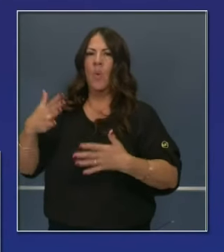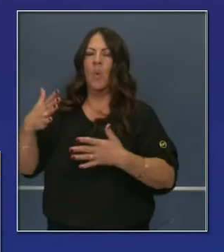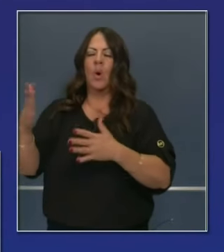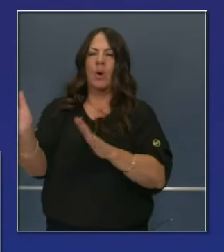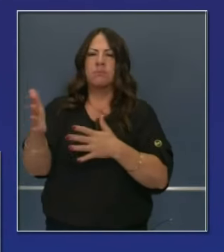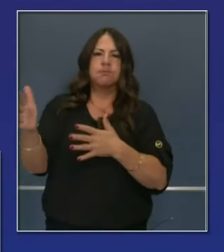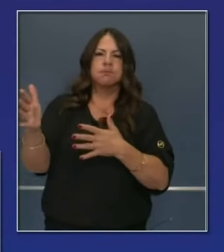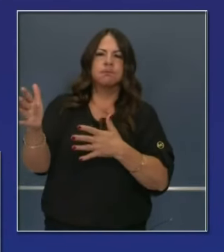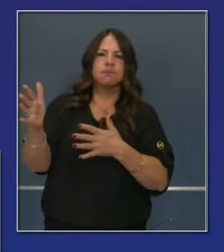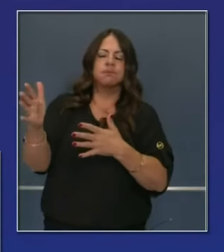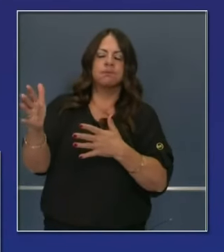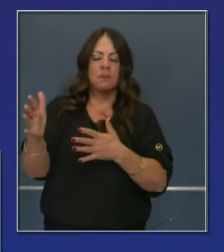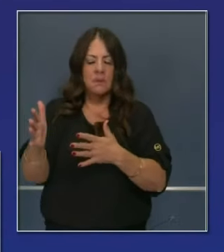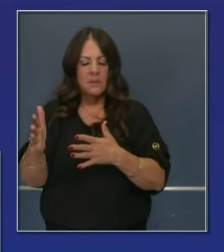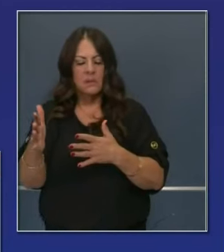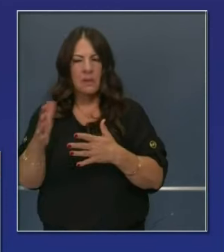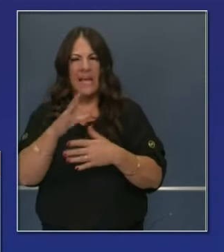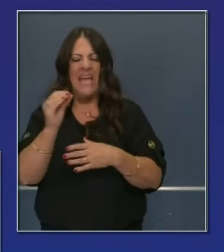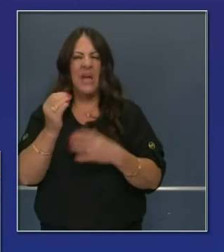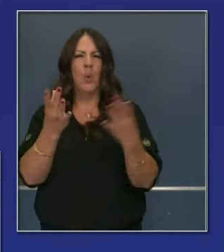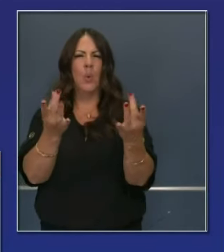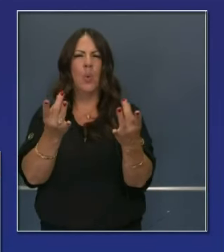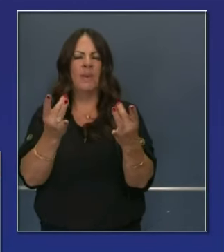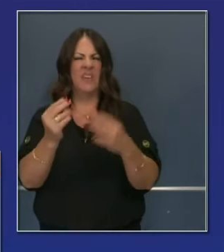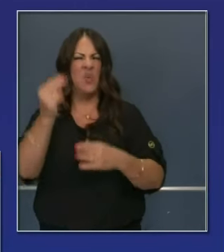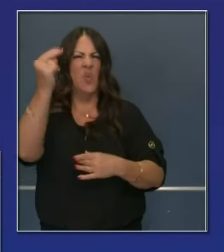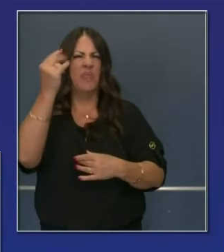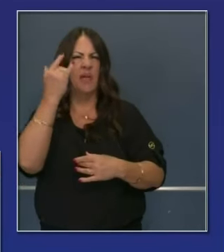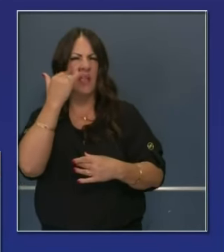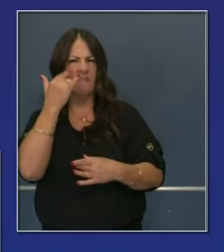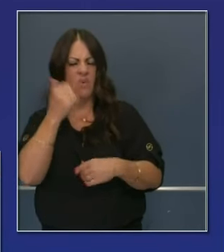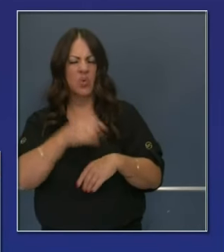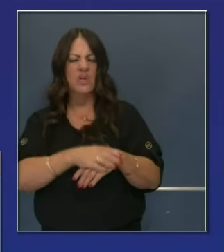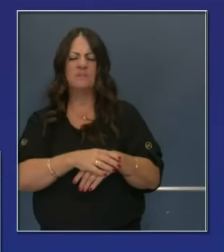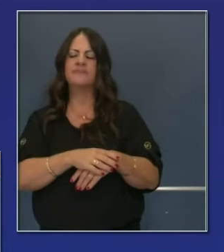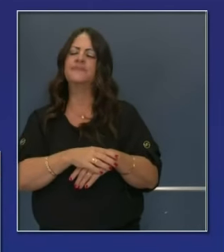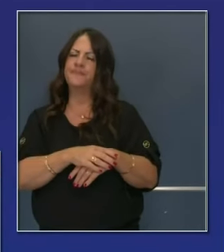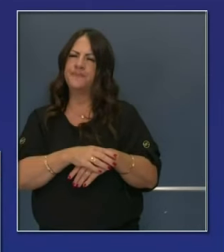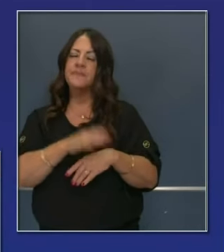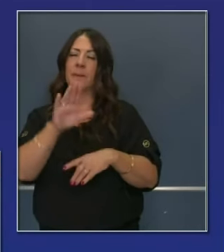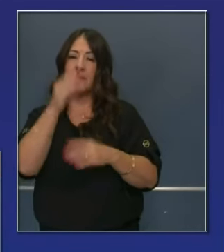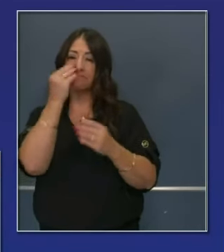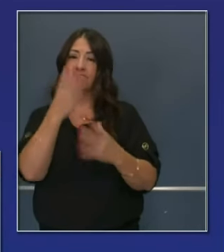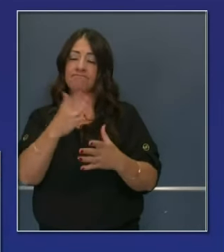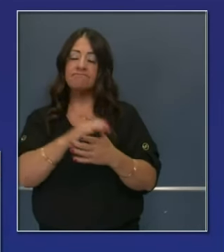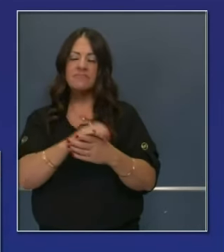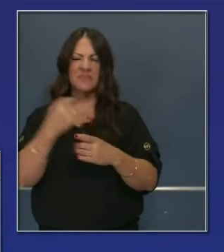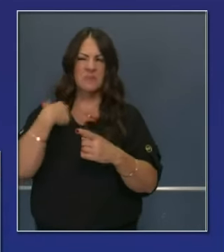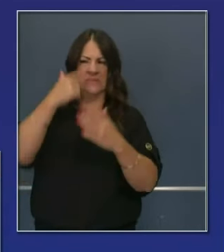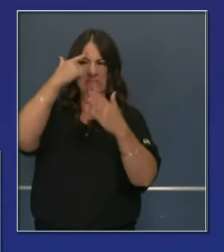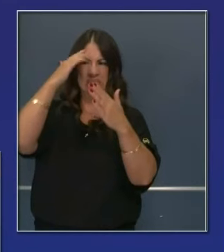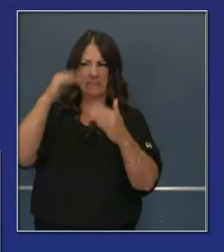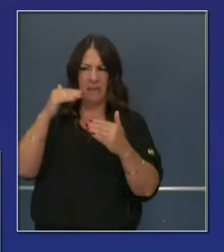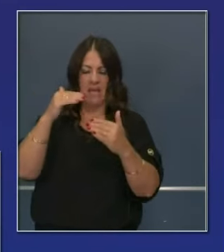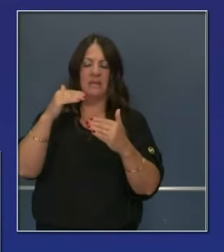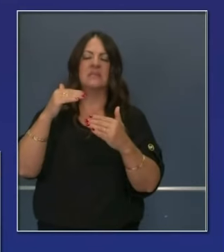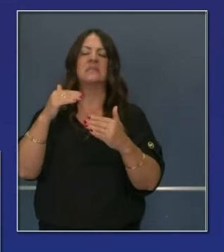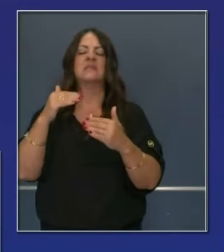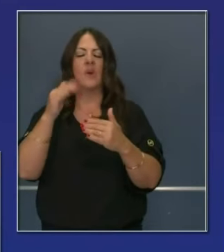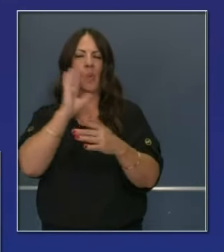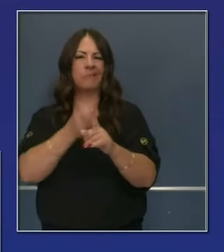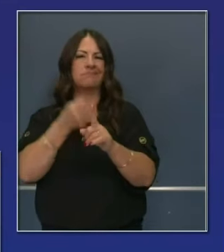or humidity in the northern part of the state. I should just note that we anticipate those conditions to